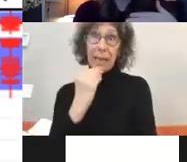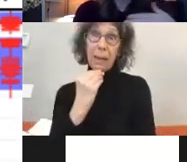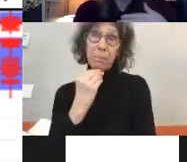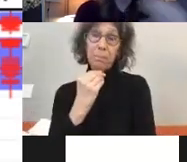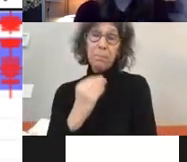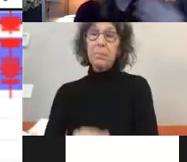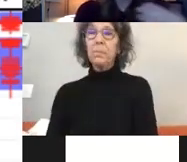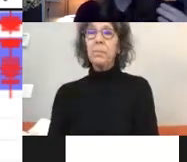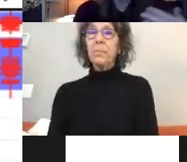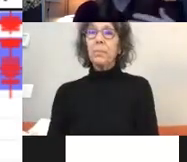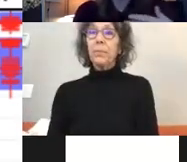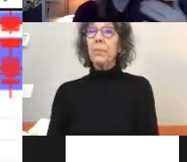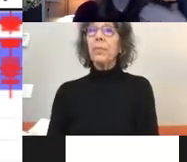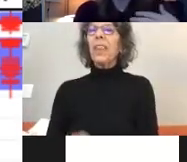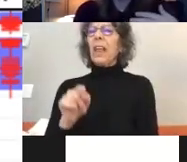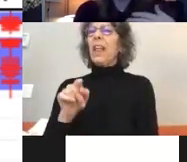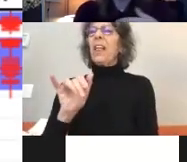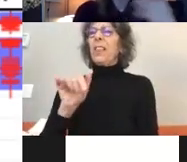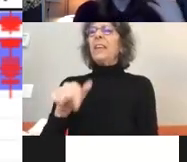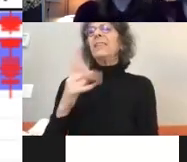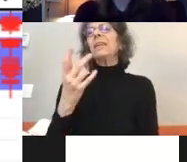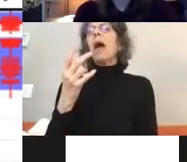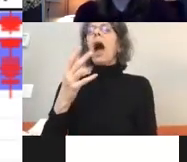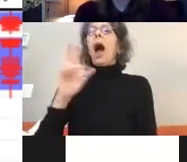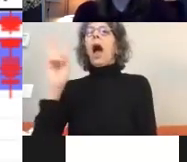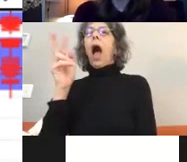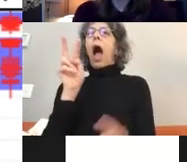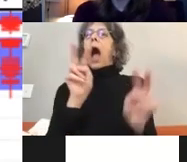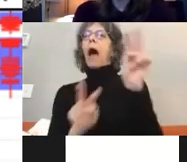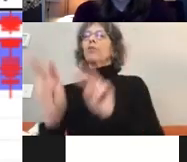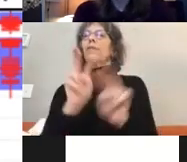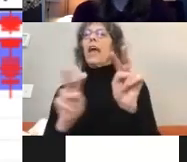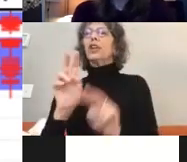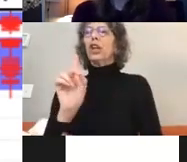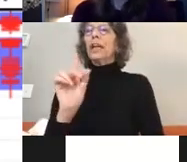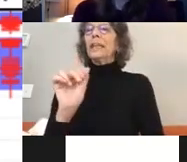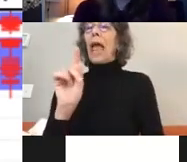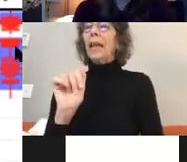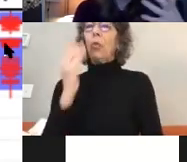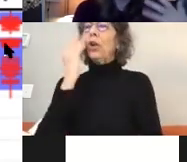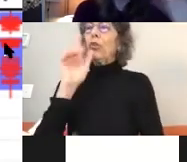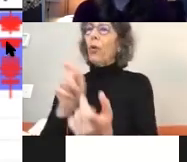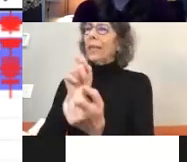And I mean, this is observational data. Of course, we can't really tell the exact reason, but